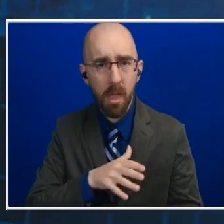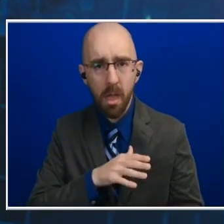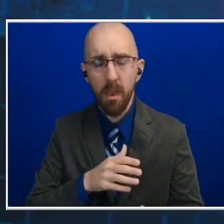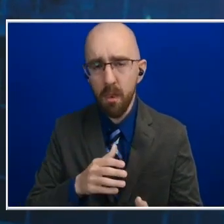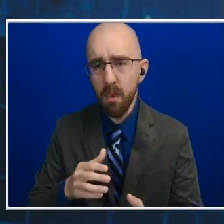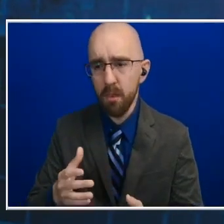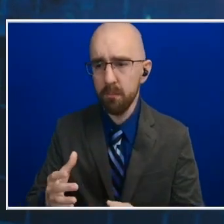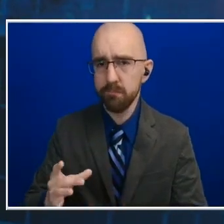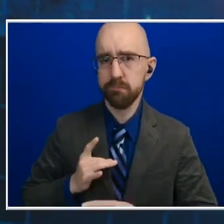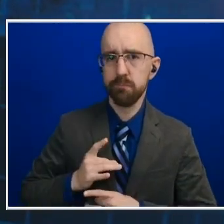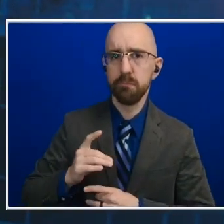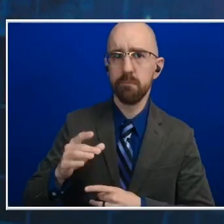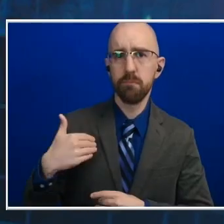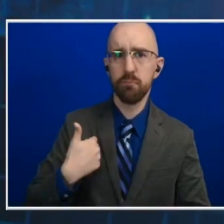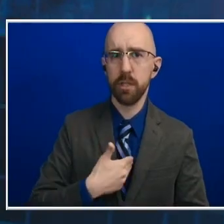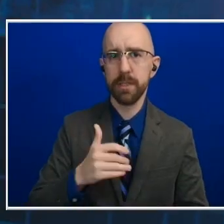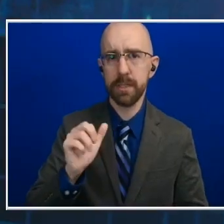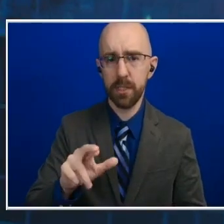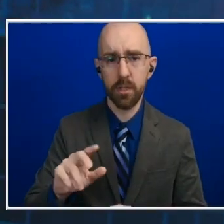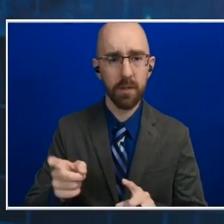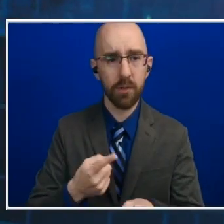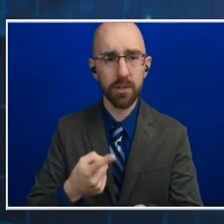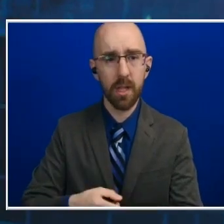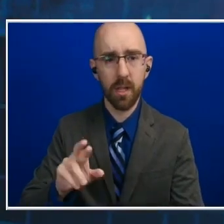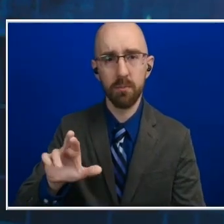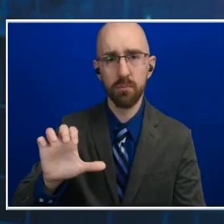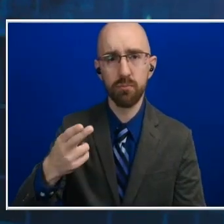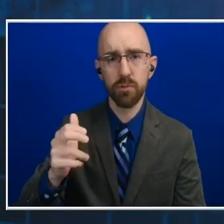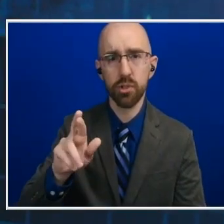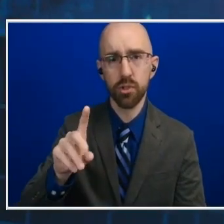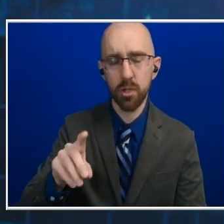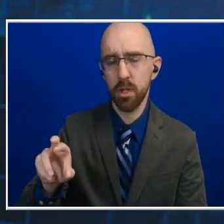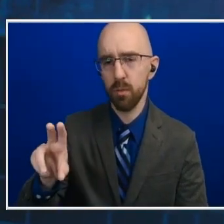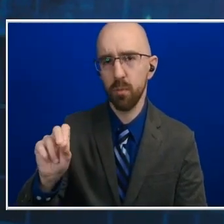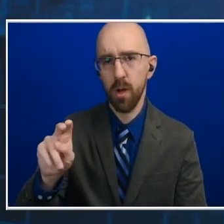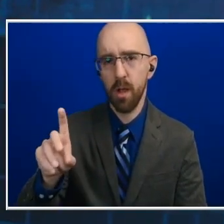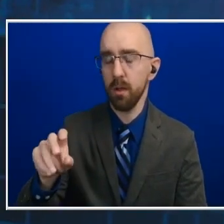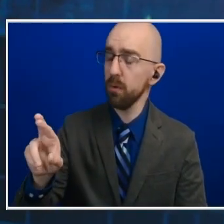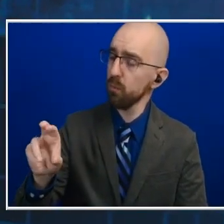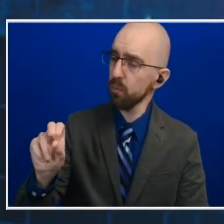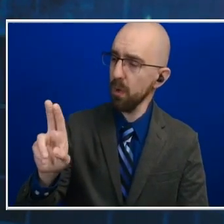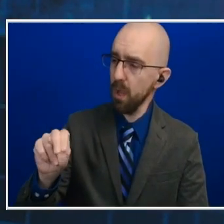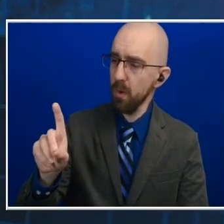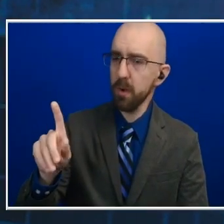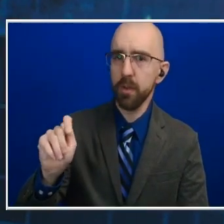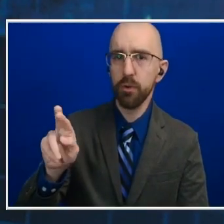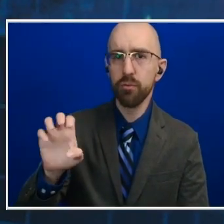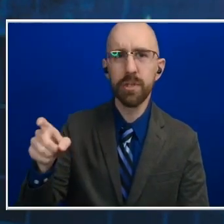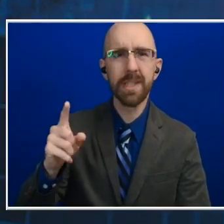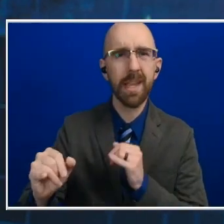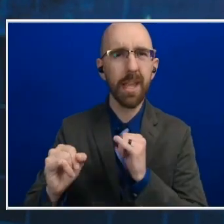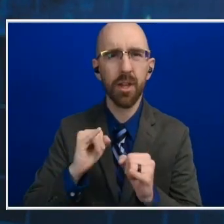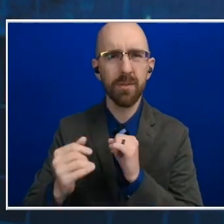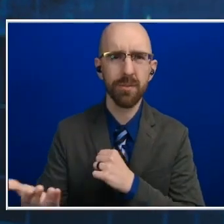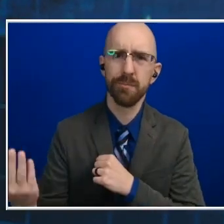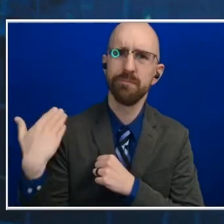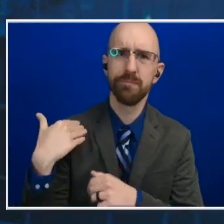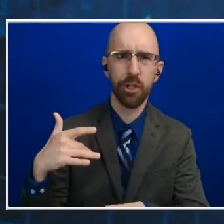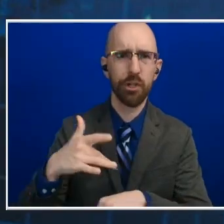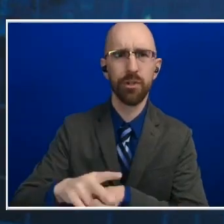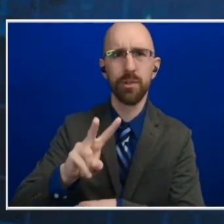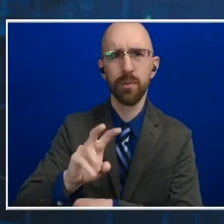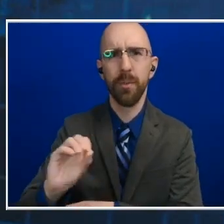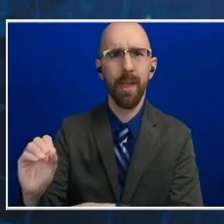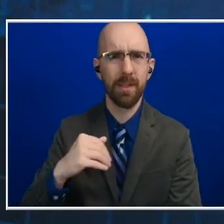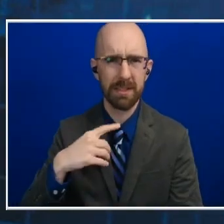first time was Richard Roundtree. Was when he had an interview way back in early 2000. I think my mom